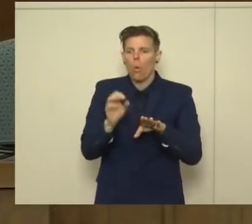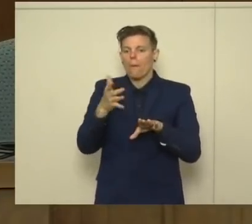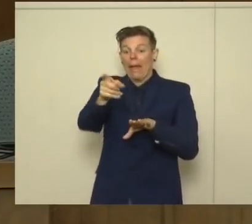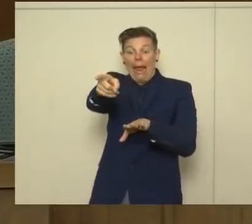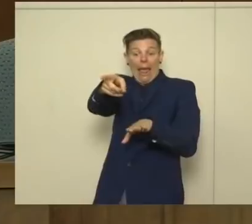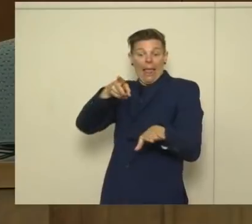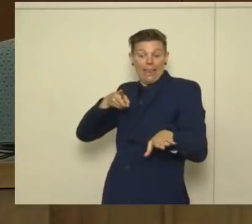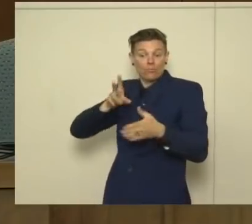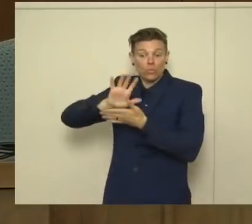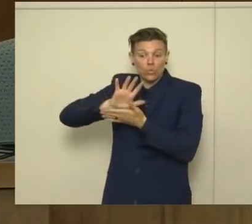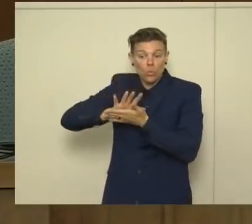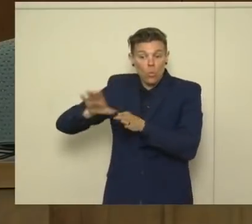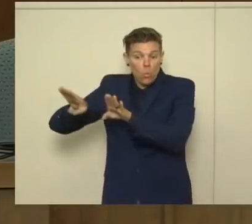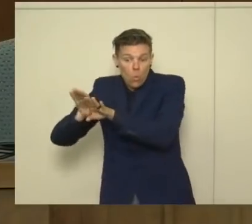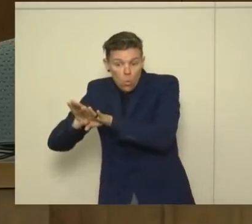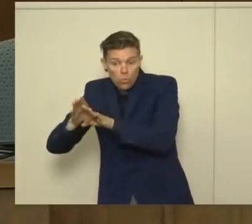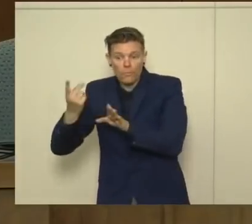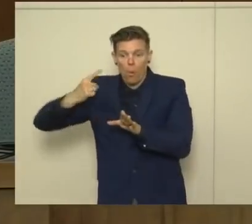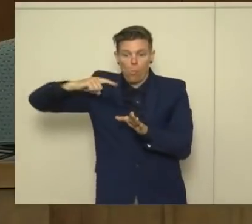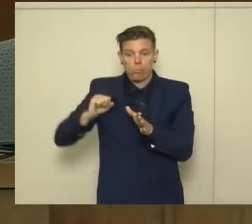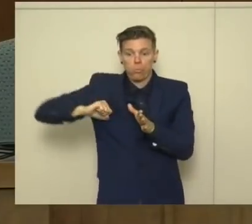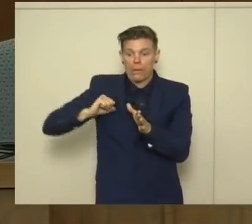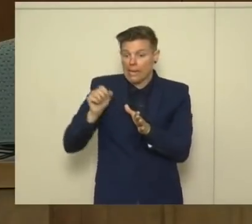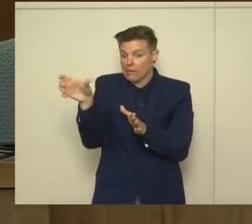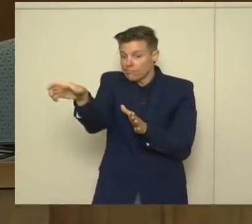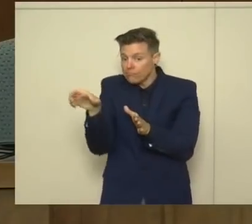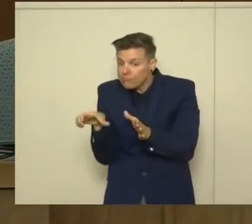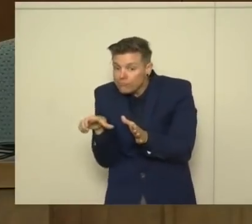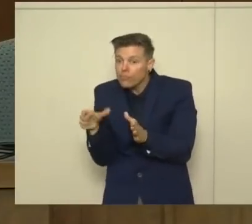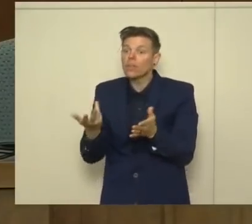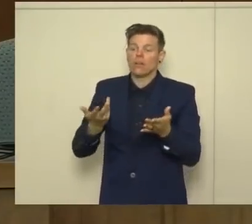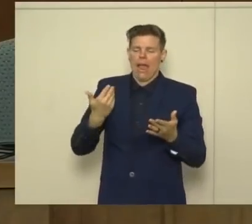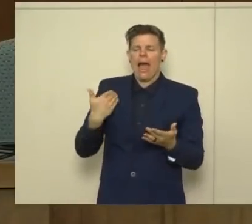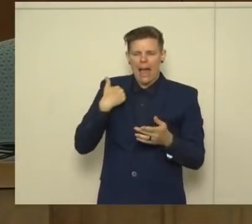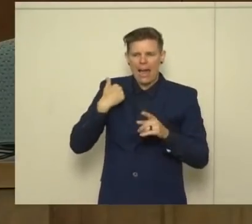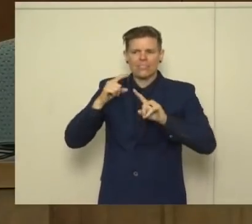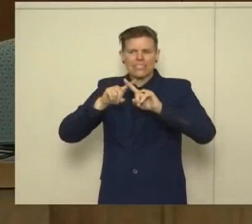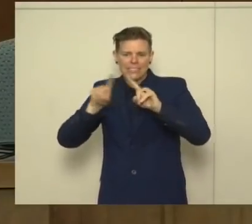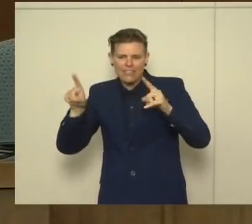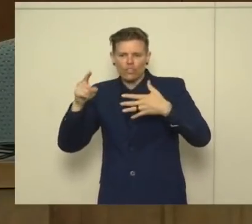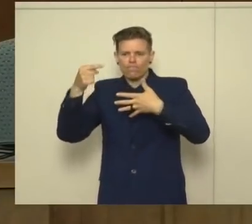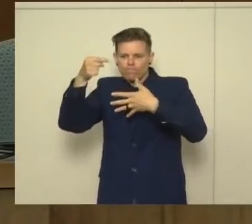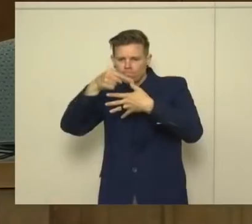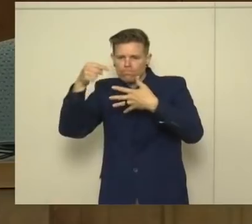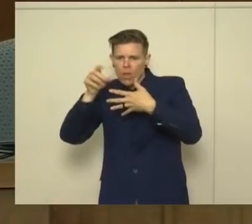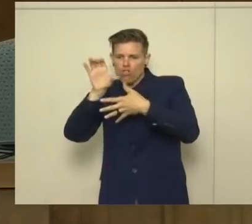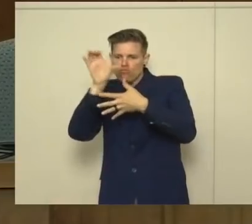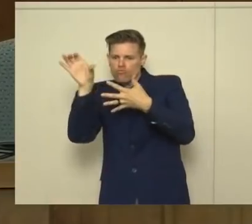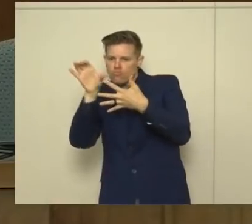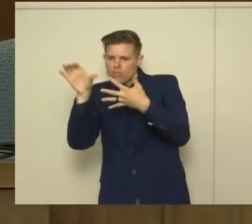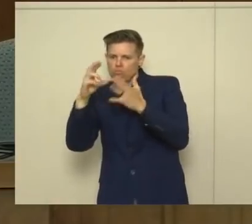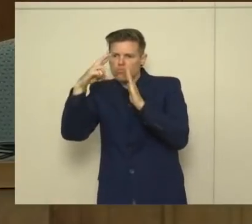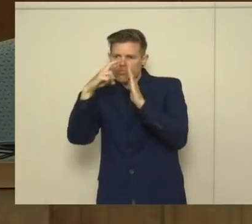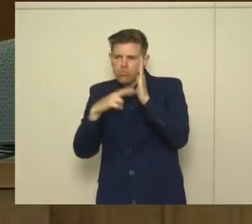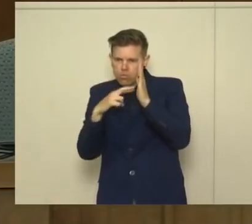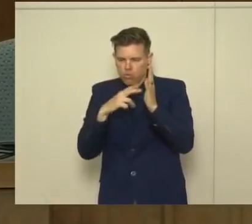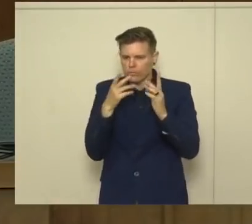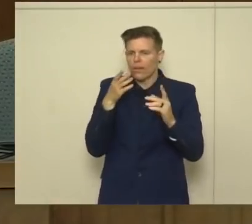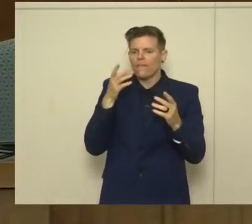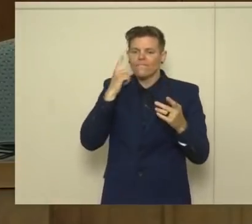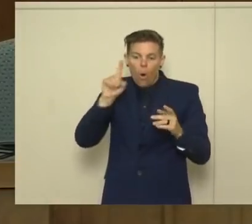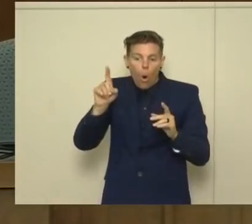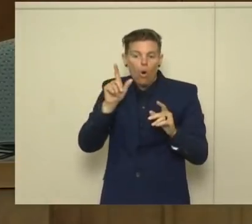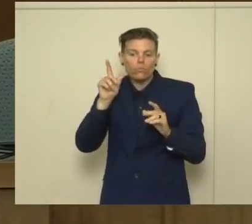the same as criteria for opening, and because we're making room here. We have these tough criteria to meet to